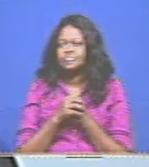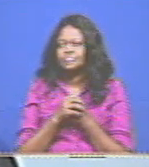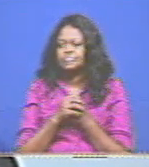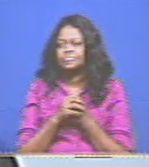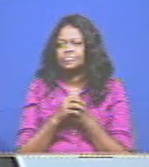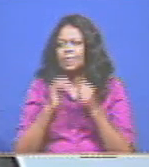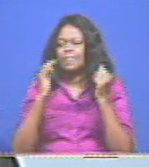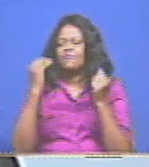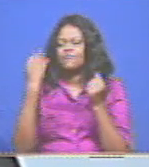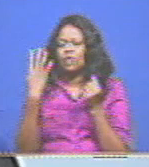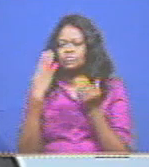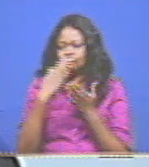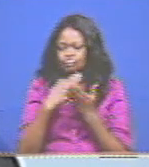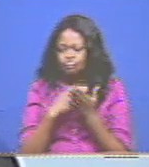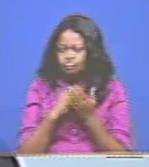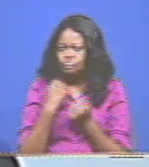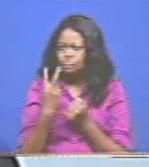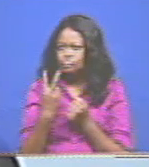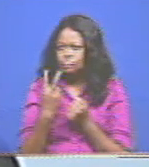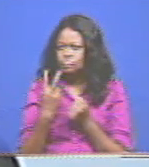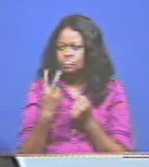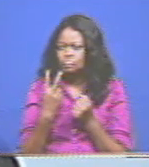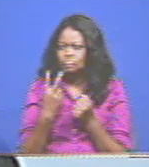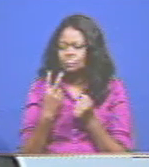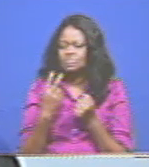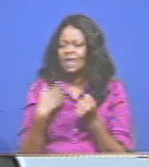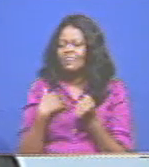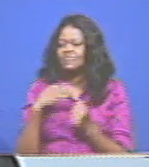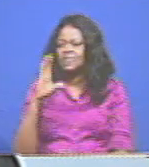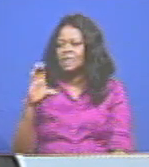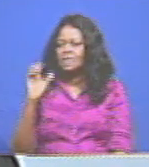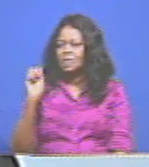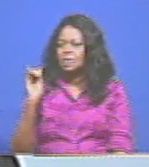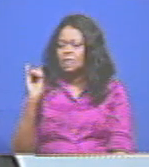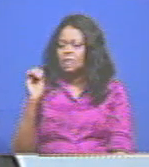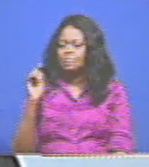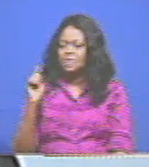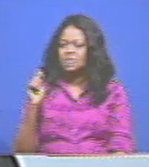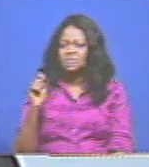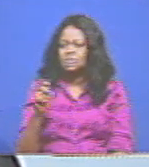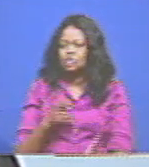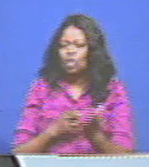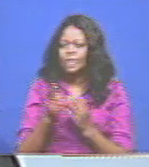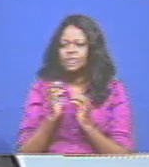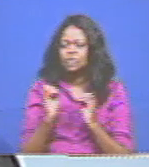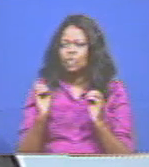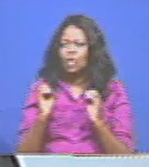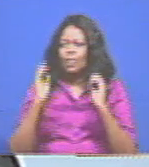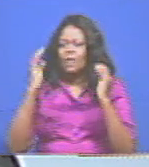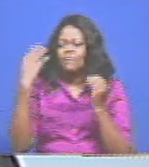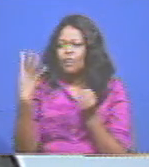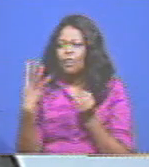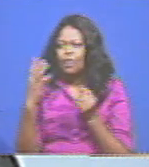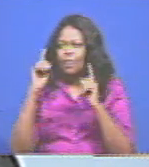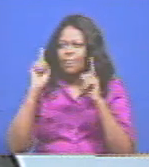two. He has a lot of mediocrity in the cabinet. Okay. Because most of the Big Four are supposed to be